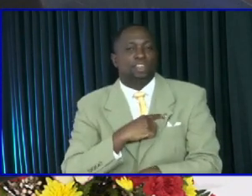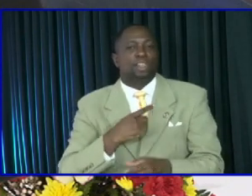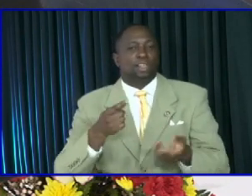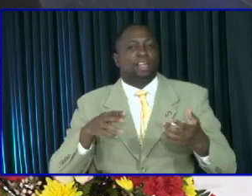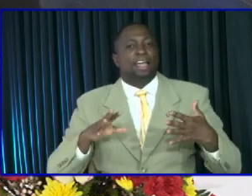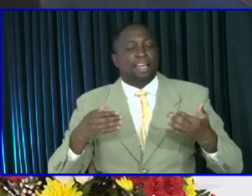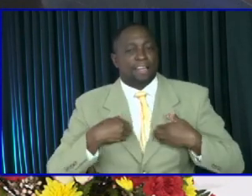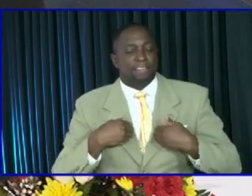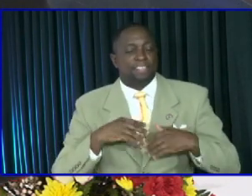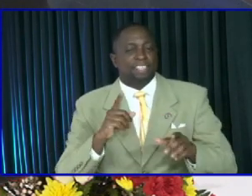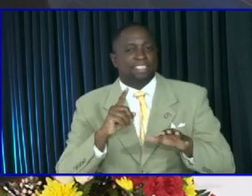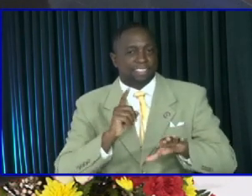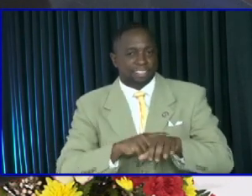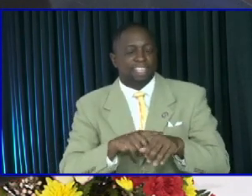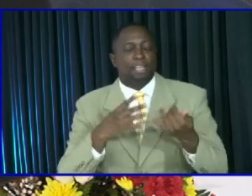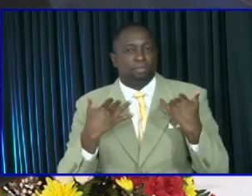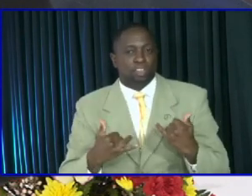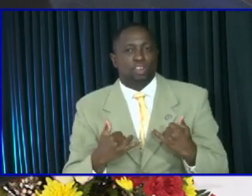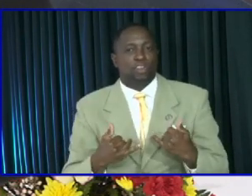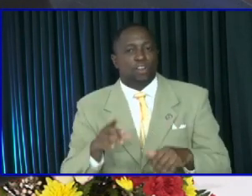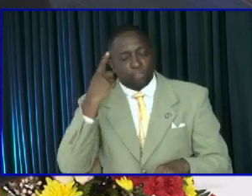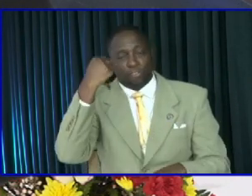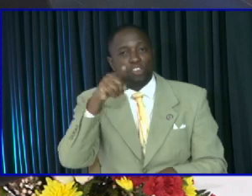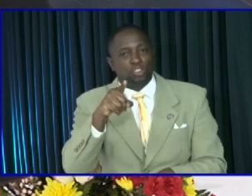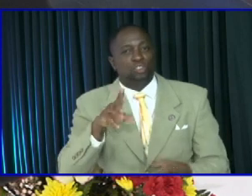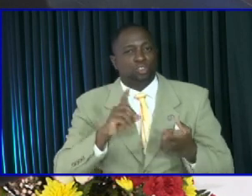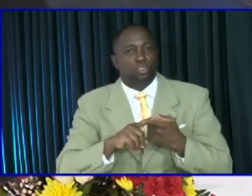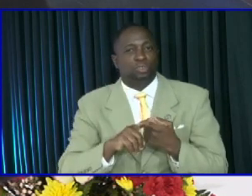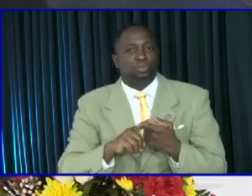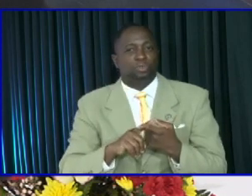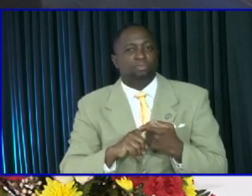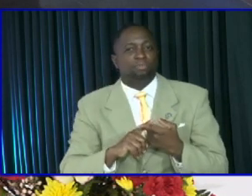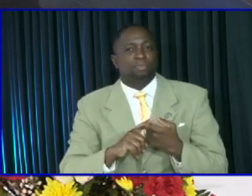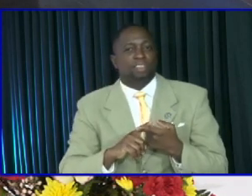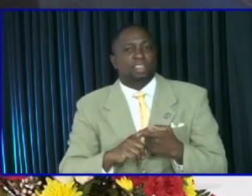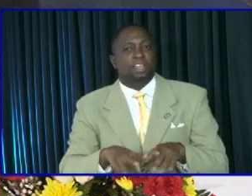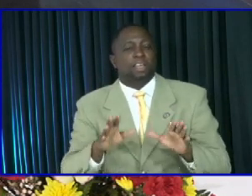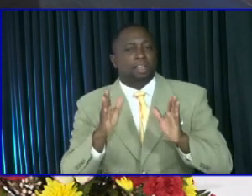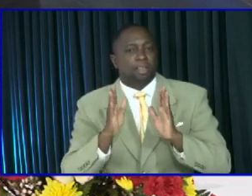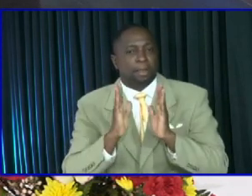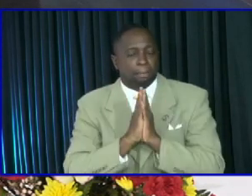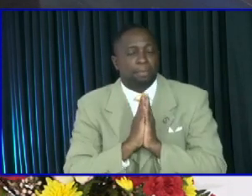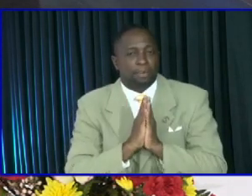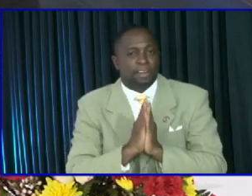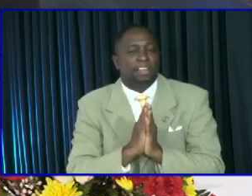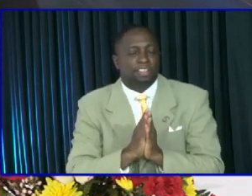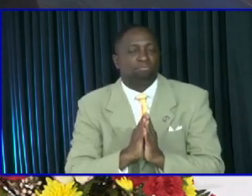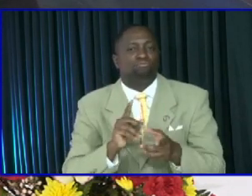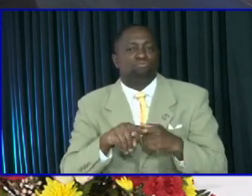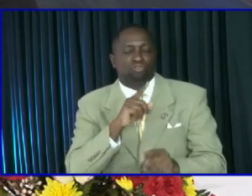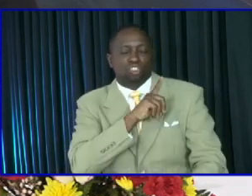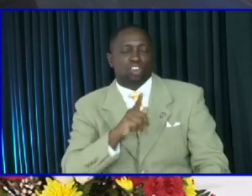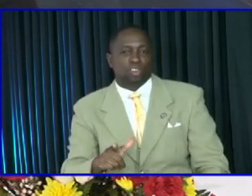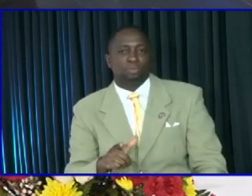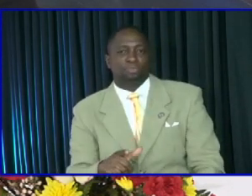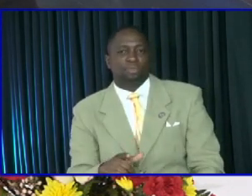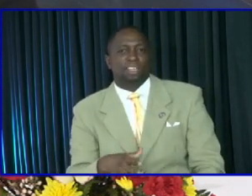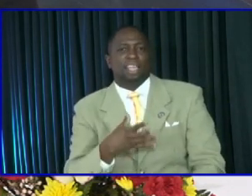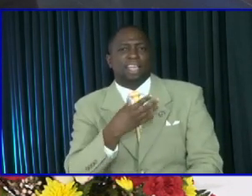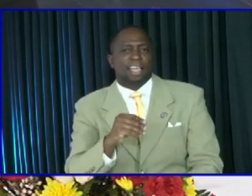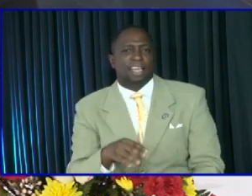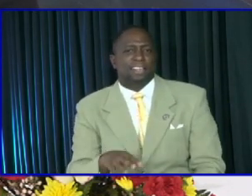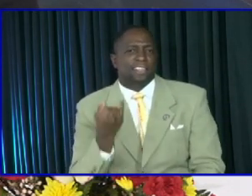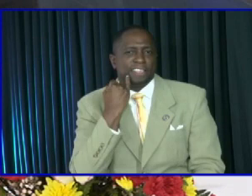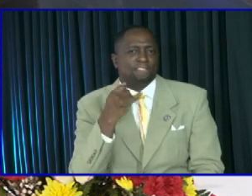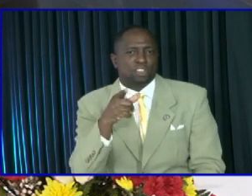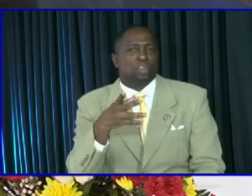time for you to make your requests known to the Lord. And so, in the chat, I see a request from Sharon